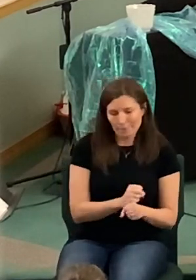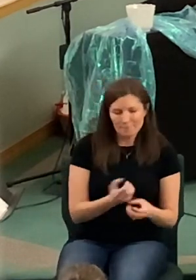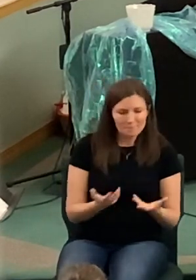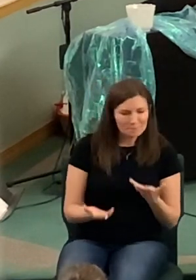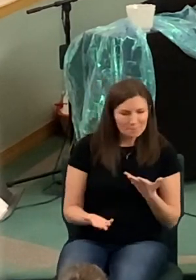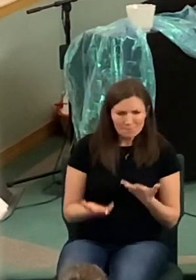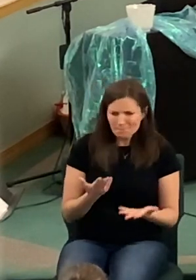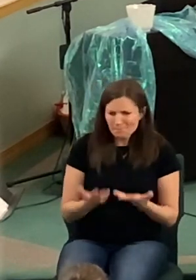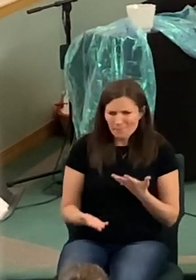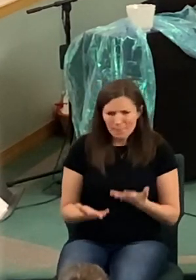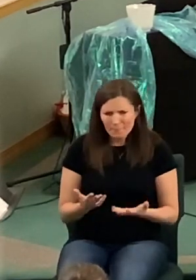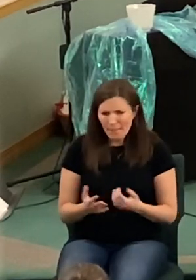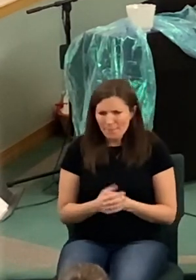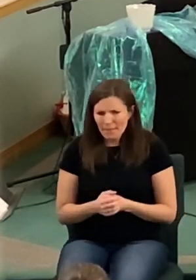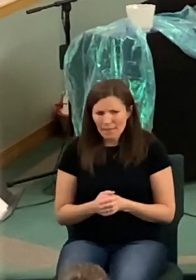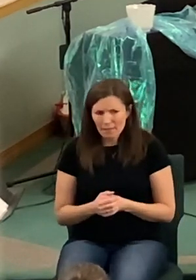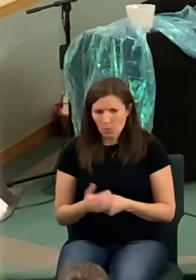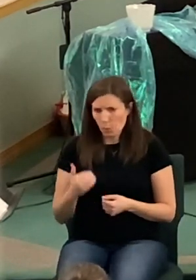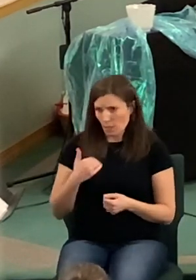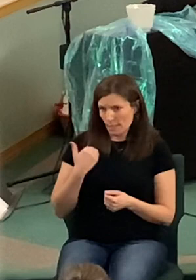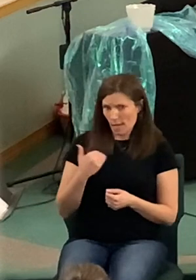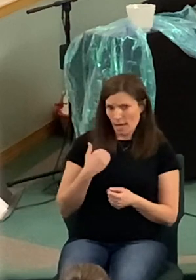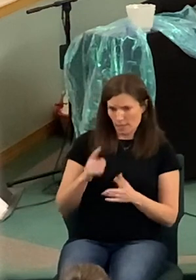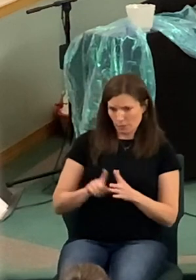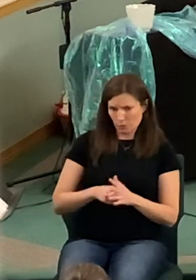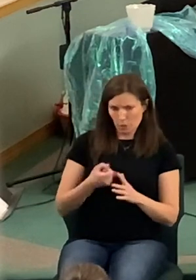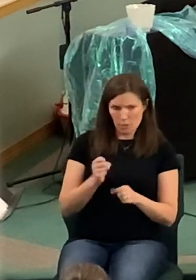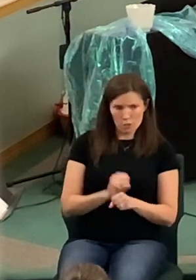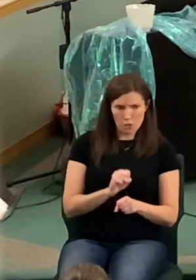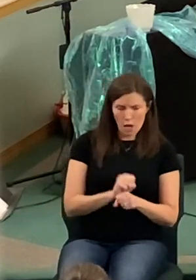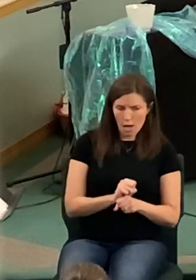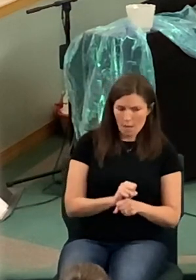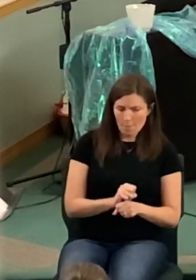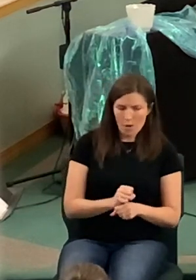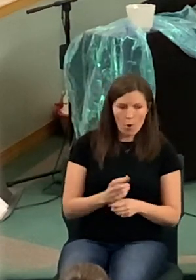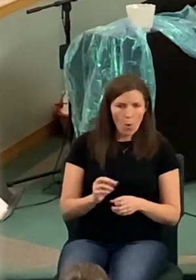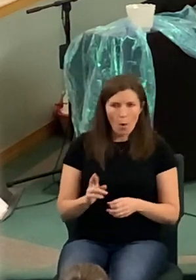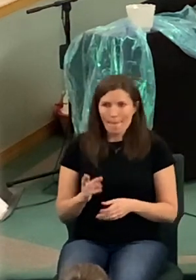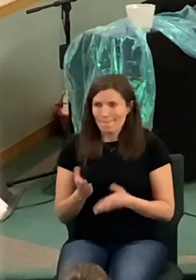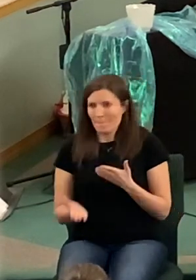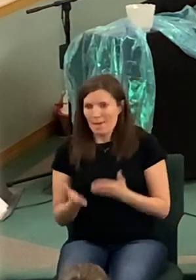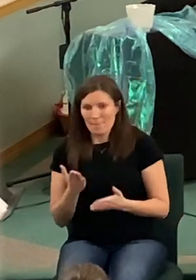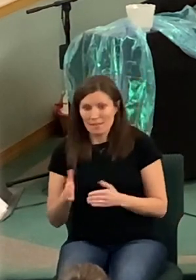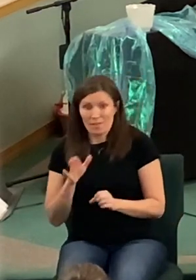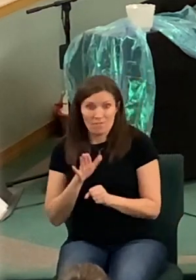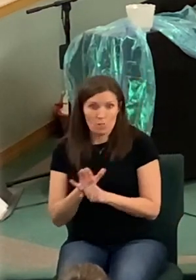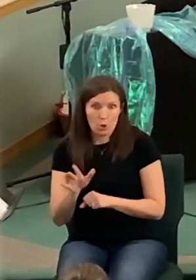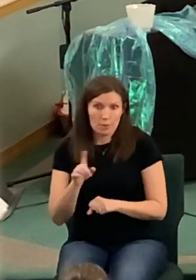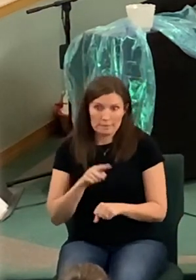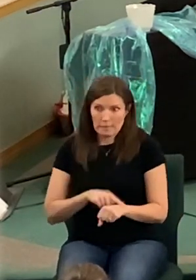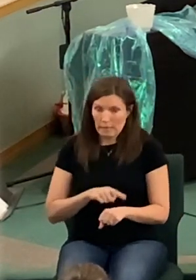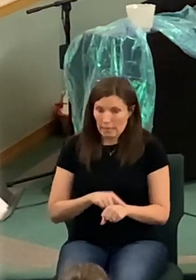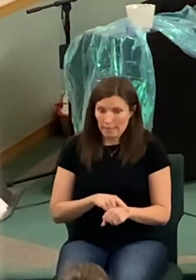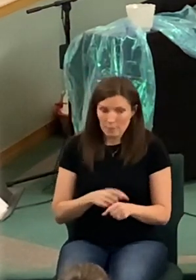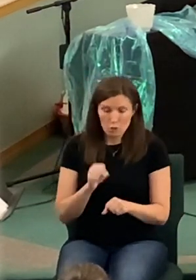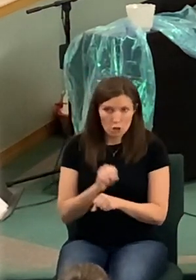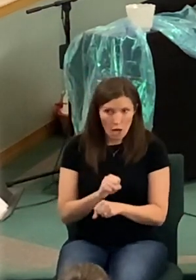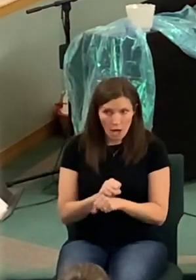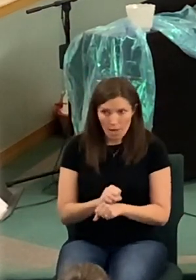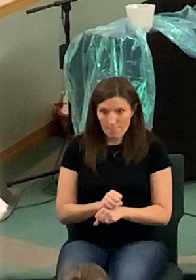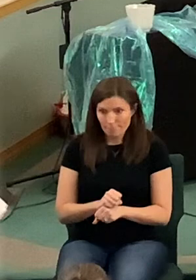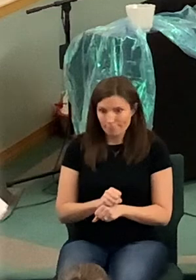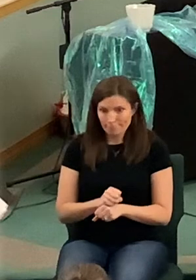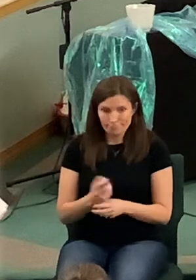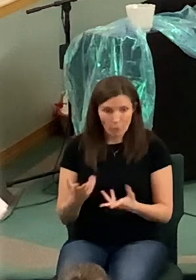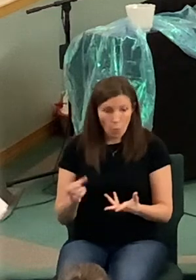have as a young person as we're getting started or still in school. Maybe it's a full-time career that we have as adults. Maybe it's